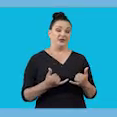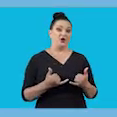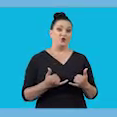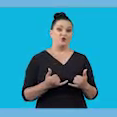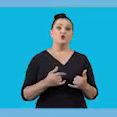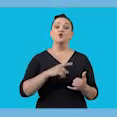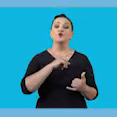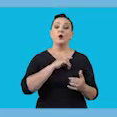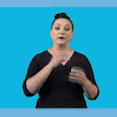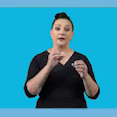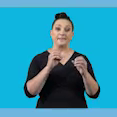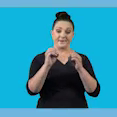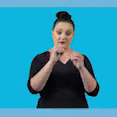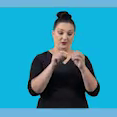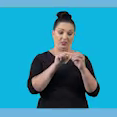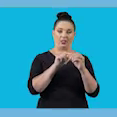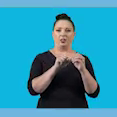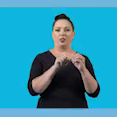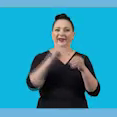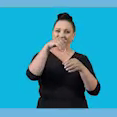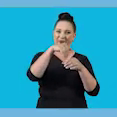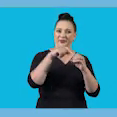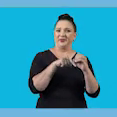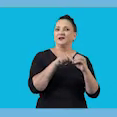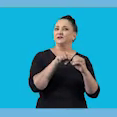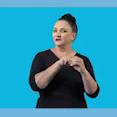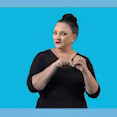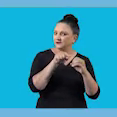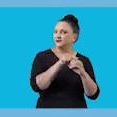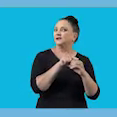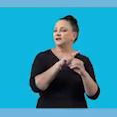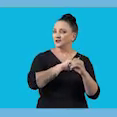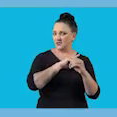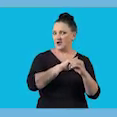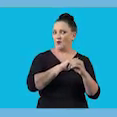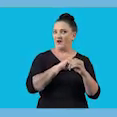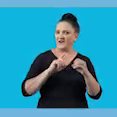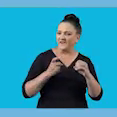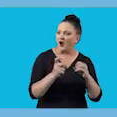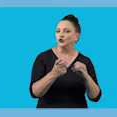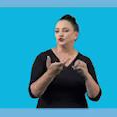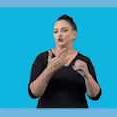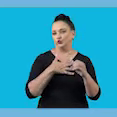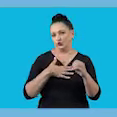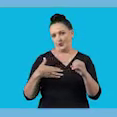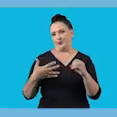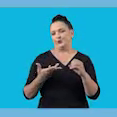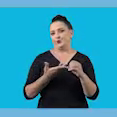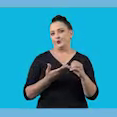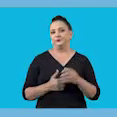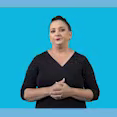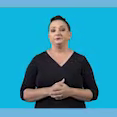Again, the state of the particle. So the state of the particle also affects the rate of diffusion. How does it